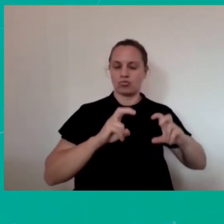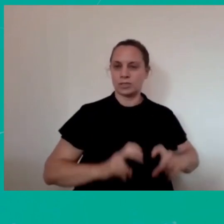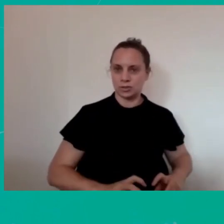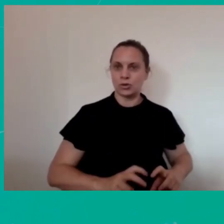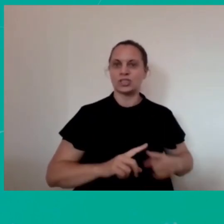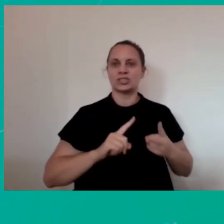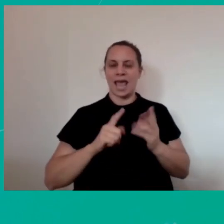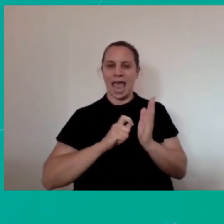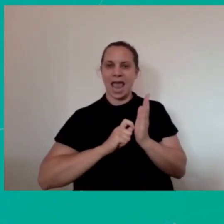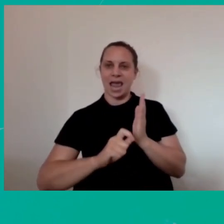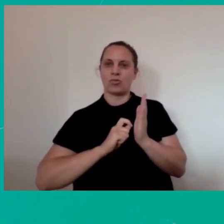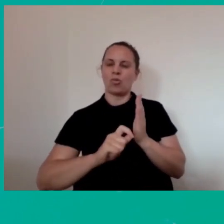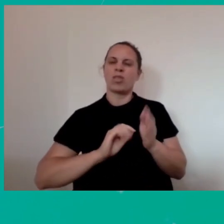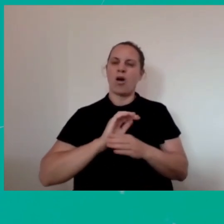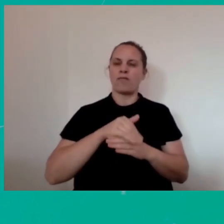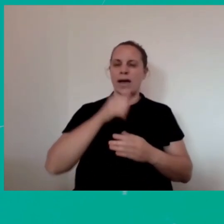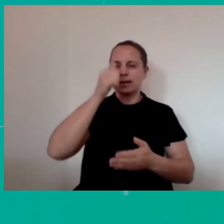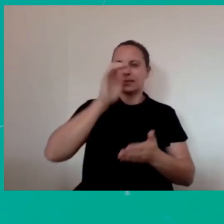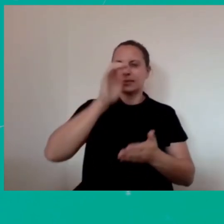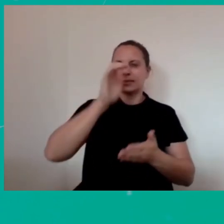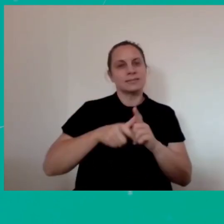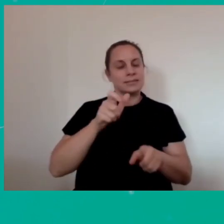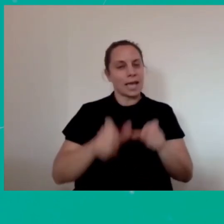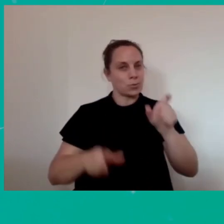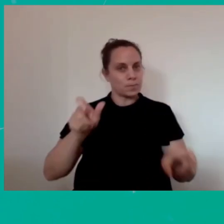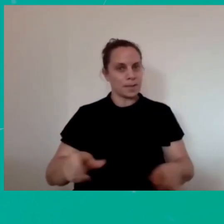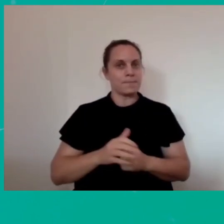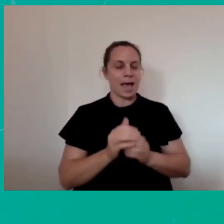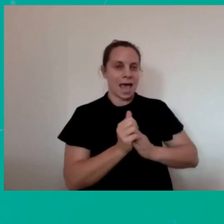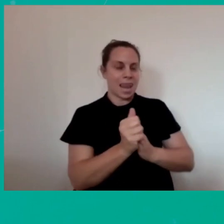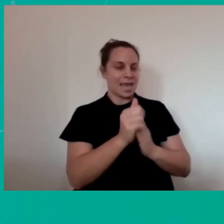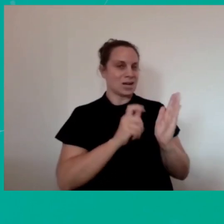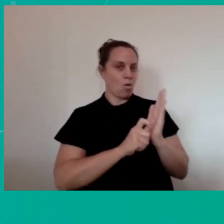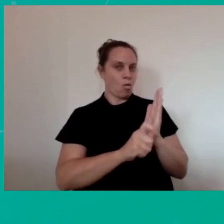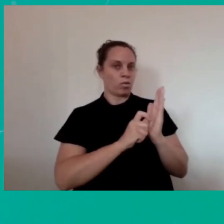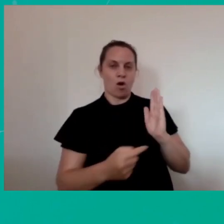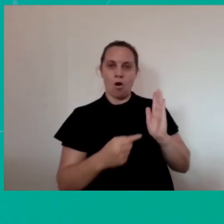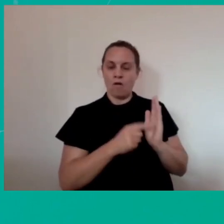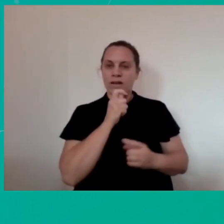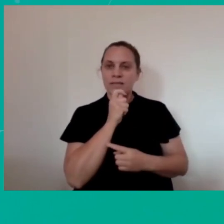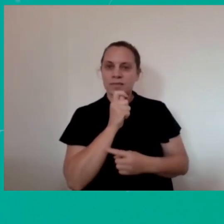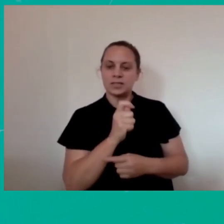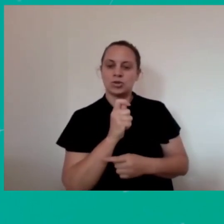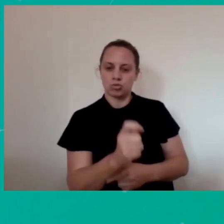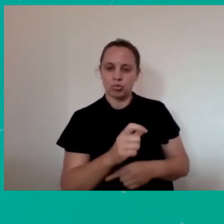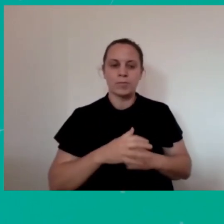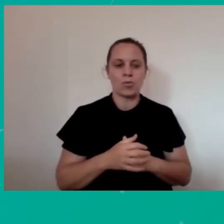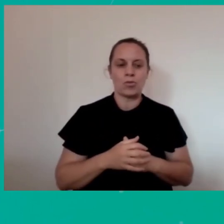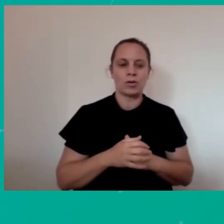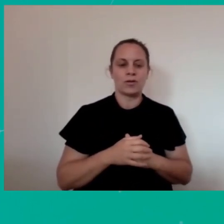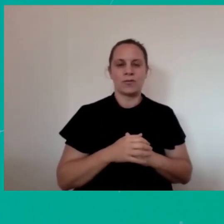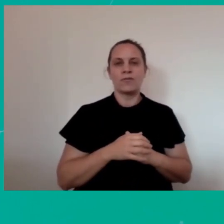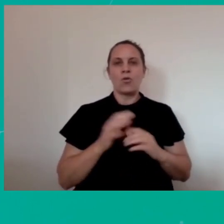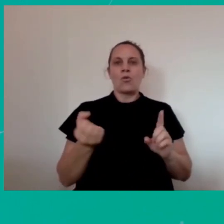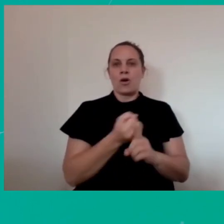on the experiences of disabled people. Debbie is the lead author of the report Acting Now for Violence and Abuse-Free Future, Whakamahi a